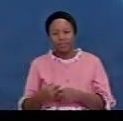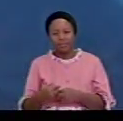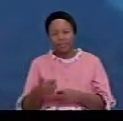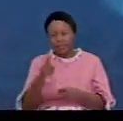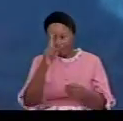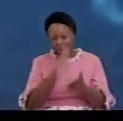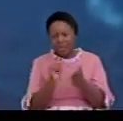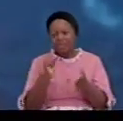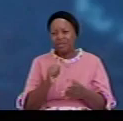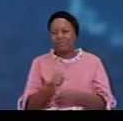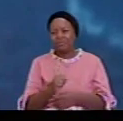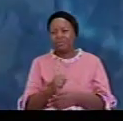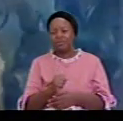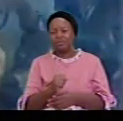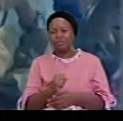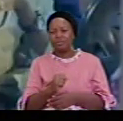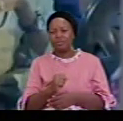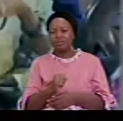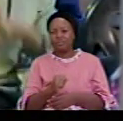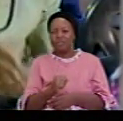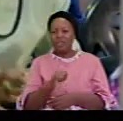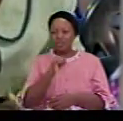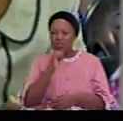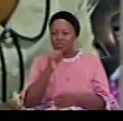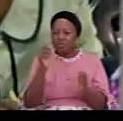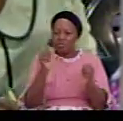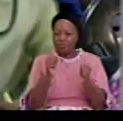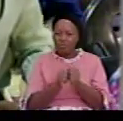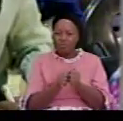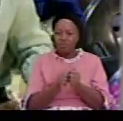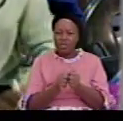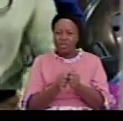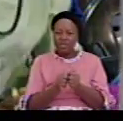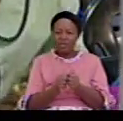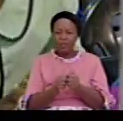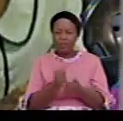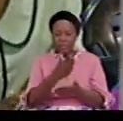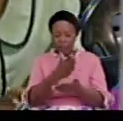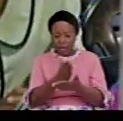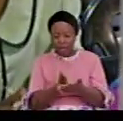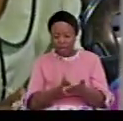believe, not with half of your heart.